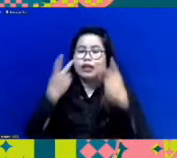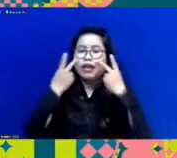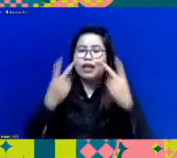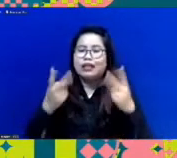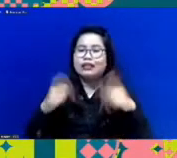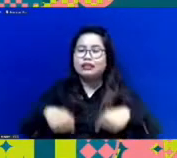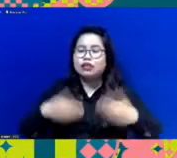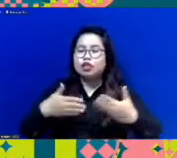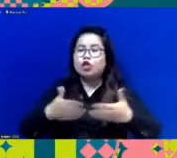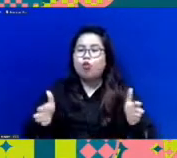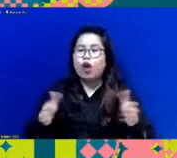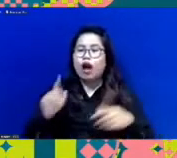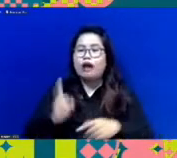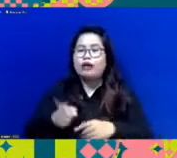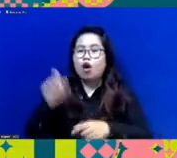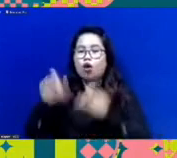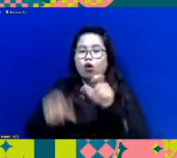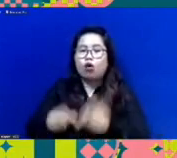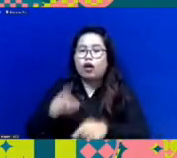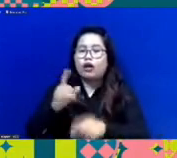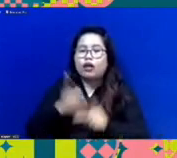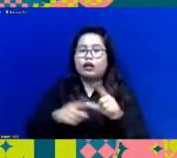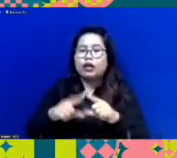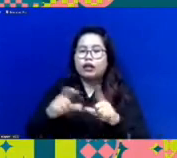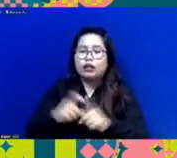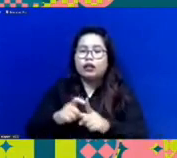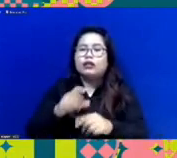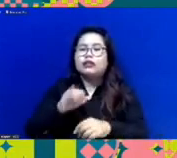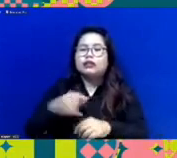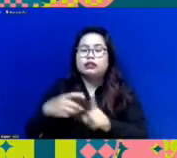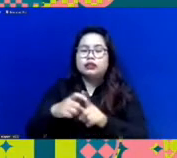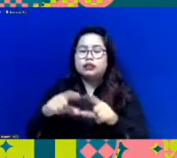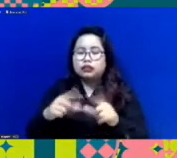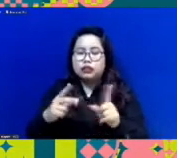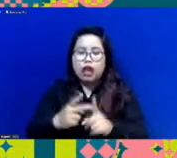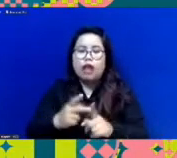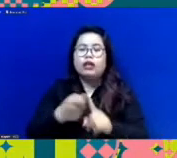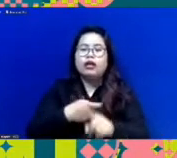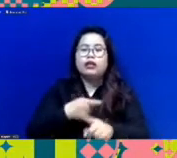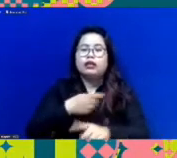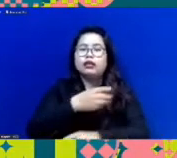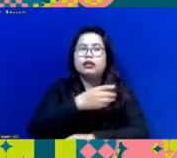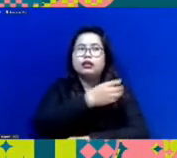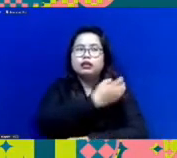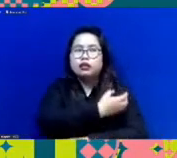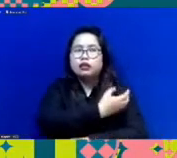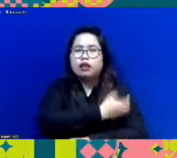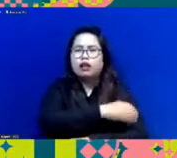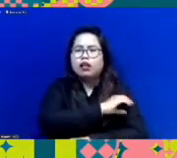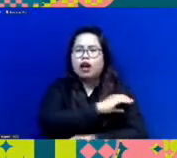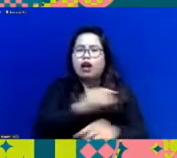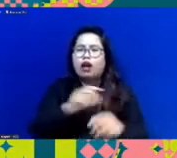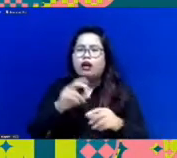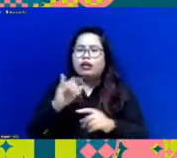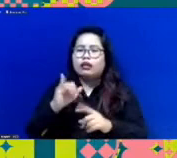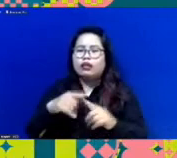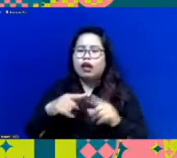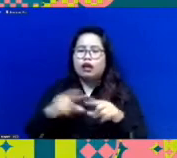have people from Italy, we have people from, literally people have flown in from around the world wearing their national dress, sporting